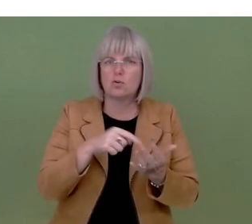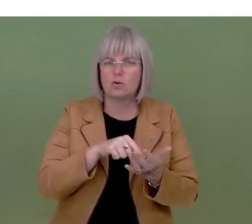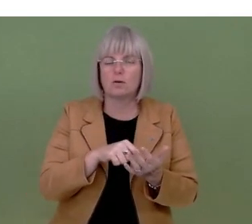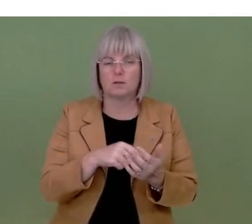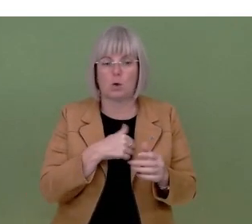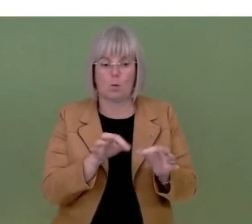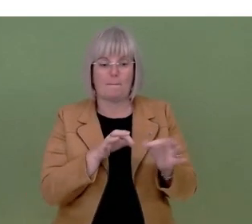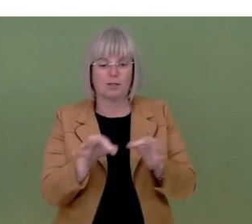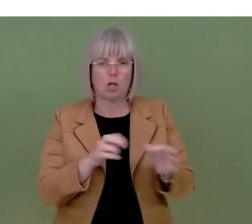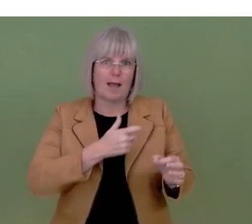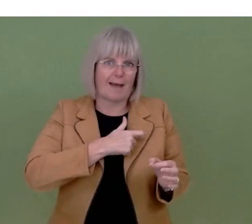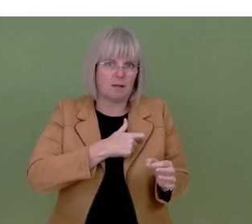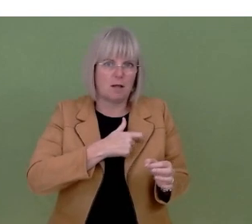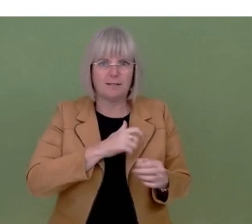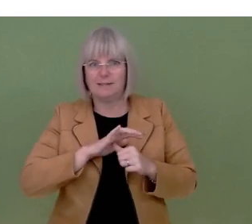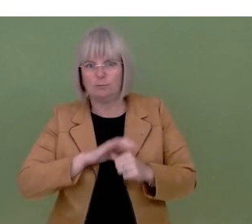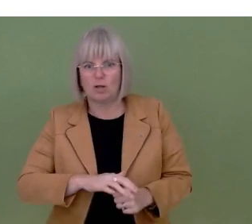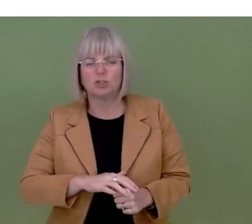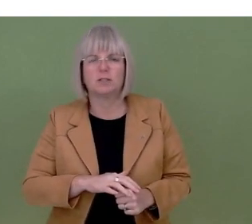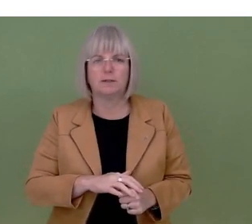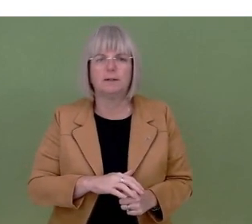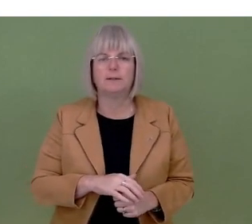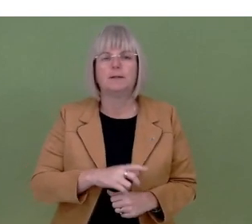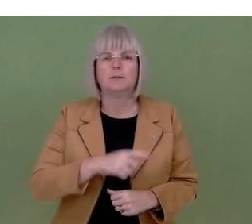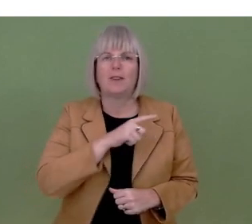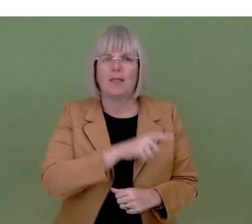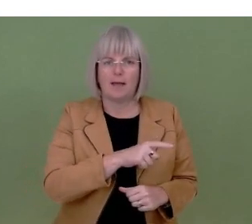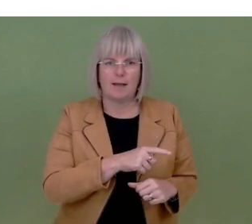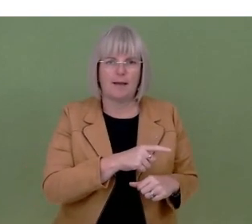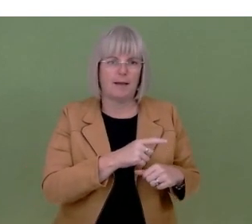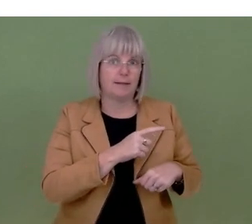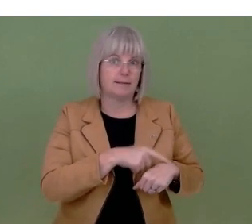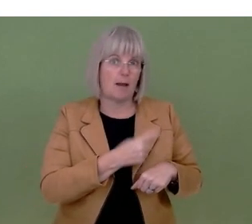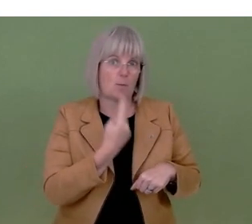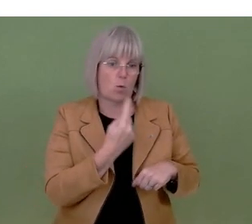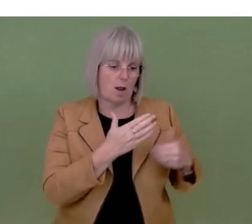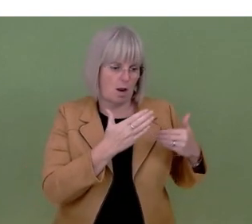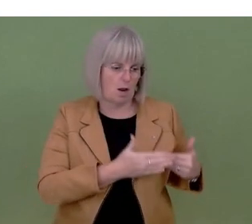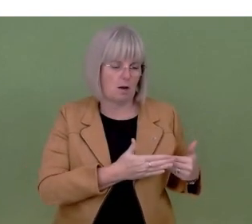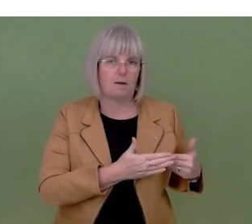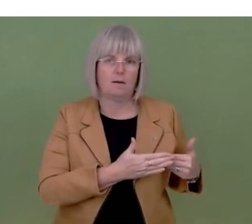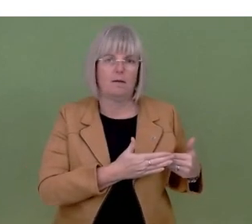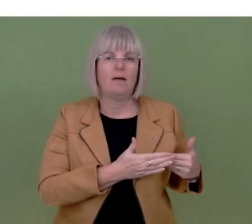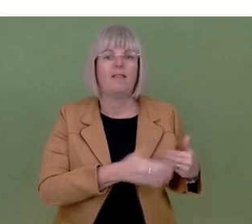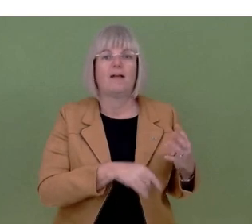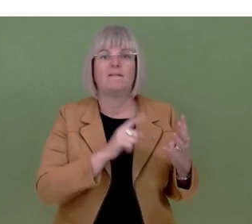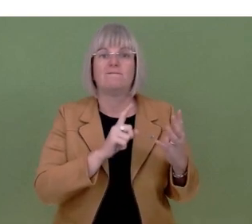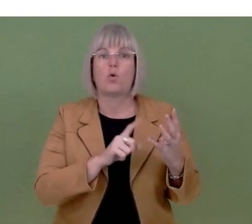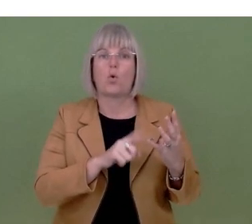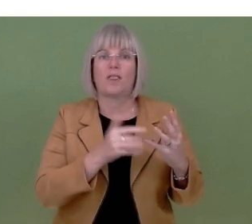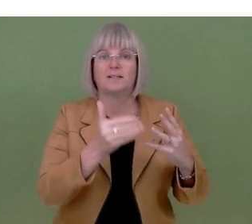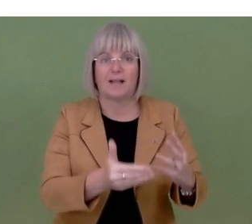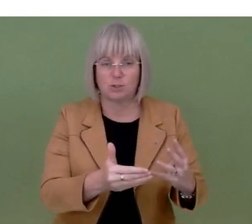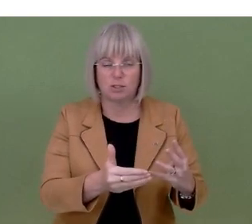and the PHQ. So they were administered at time 1, first session, after the 4th session, and then again at follow-up. And those results